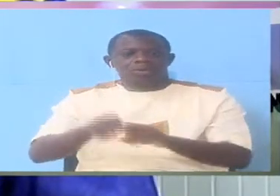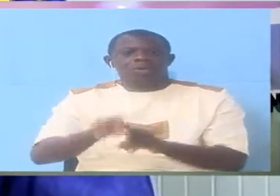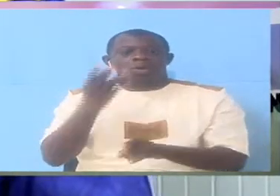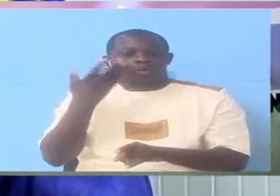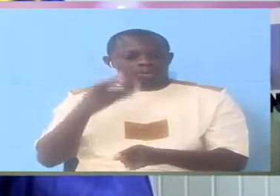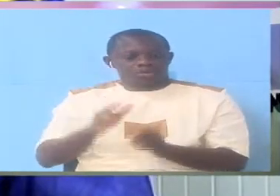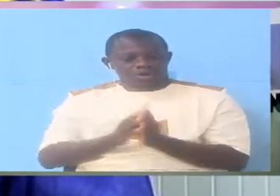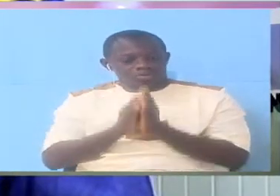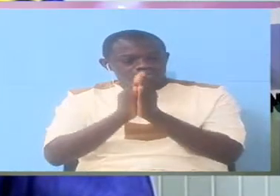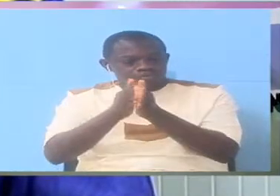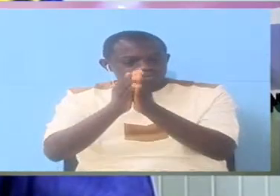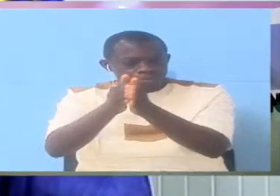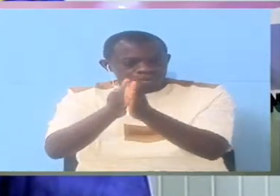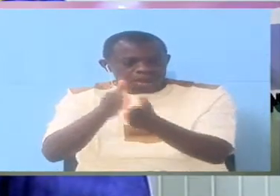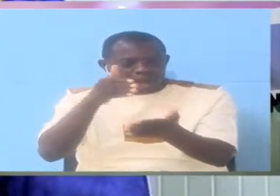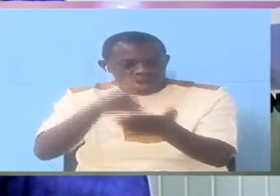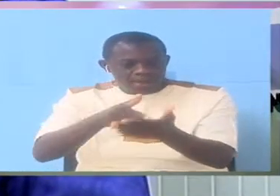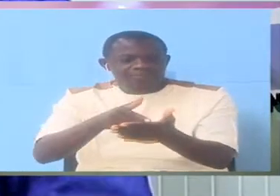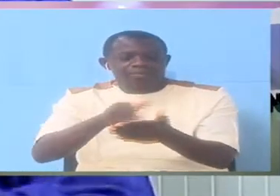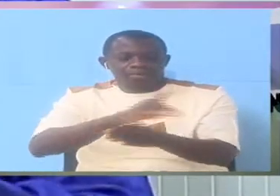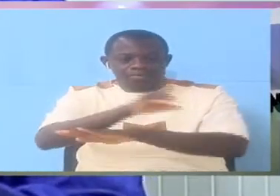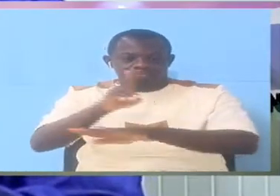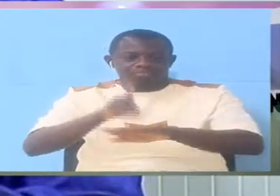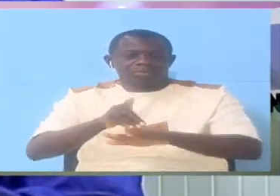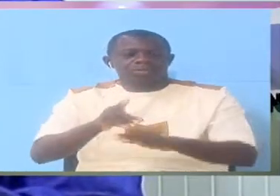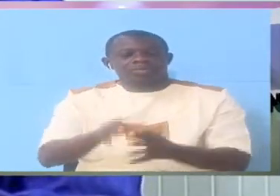When it came, it moored.